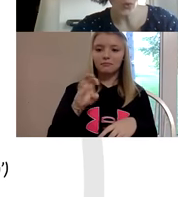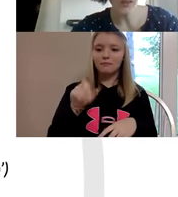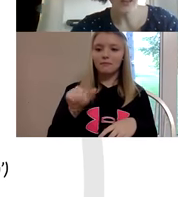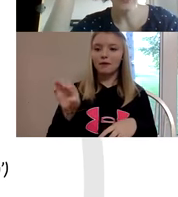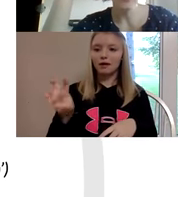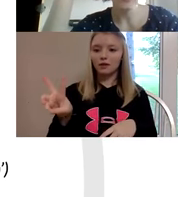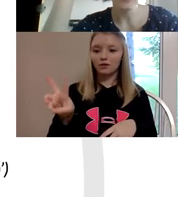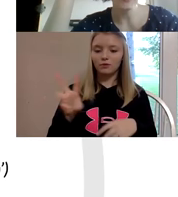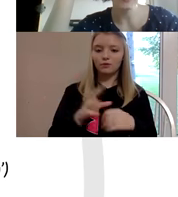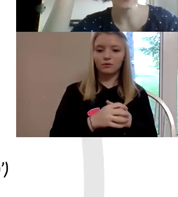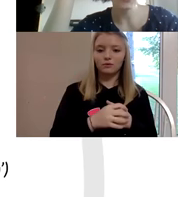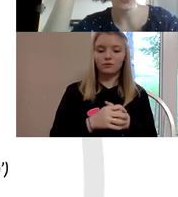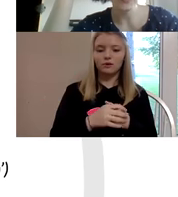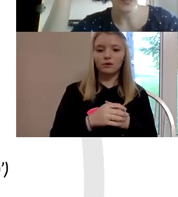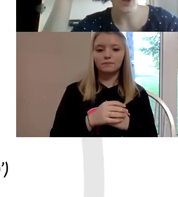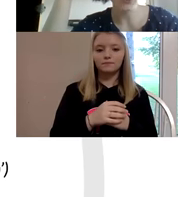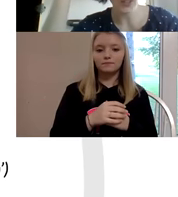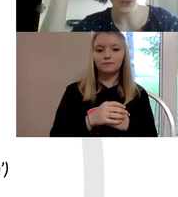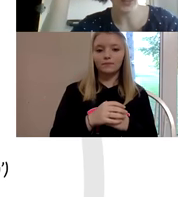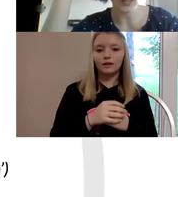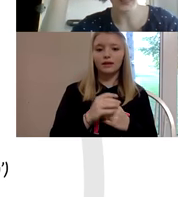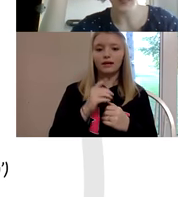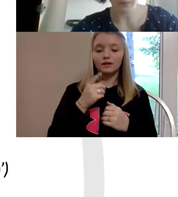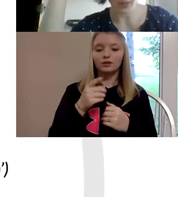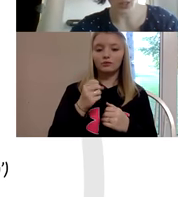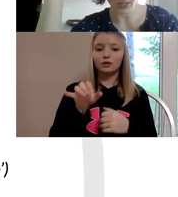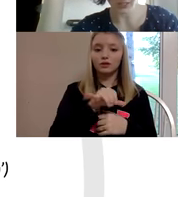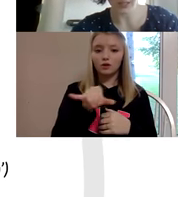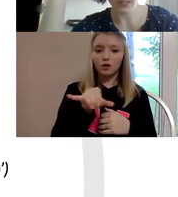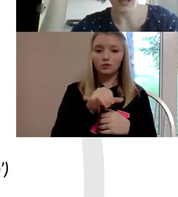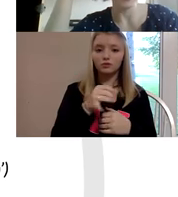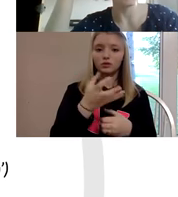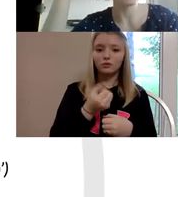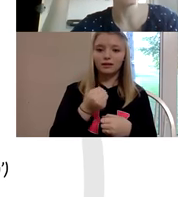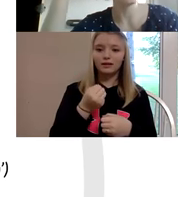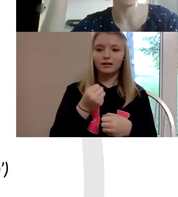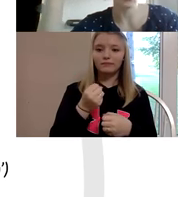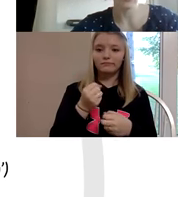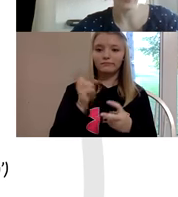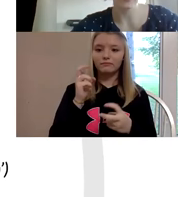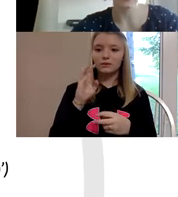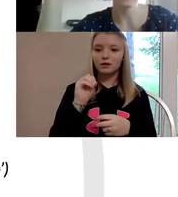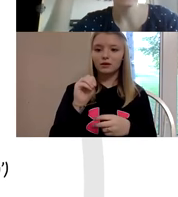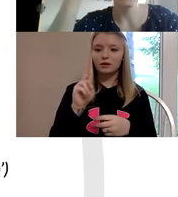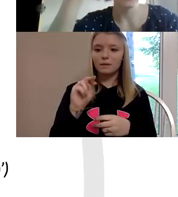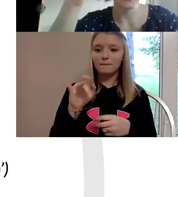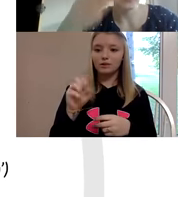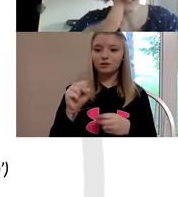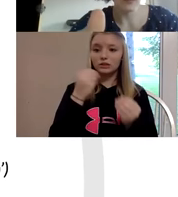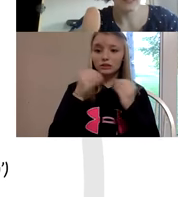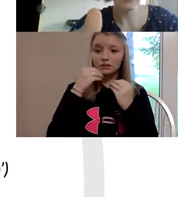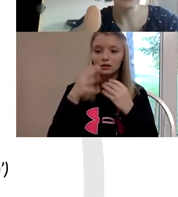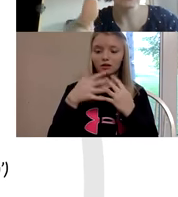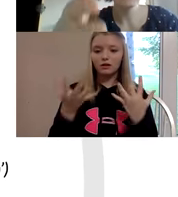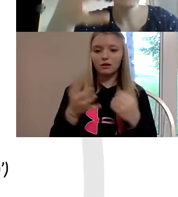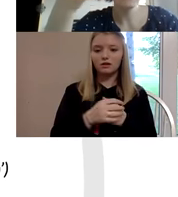mellow. And you can also get the munchies and all that. With the